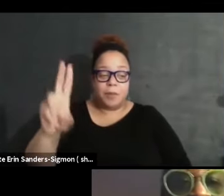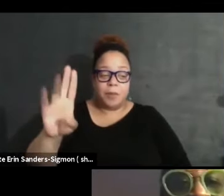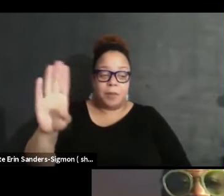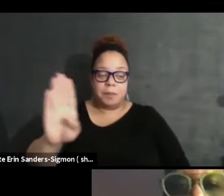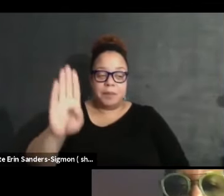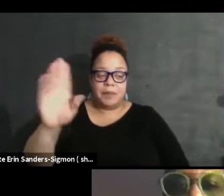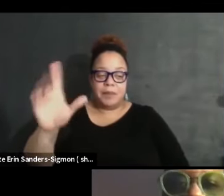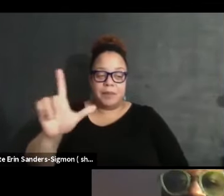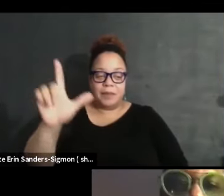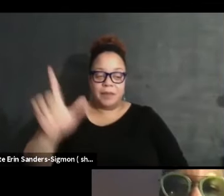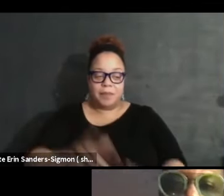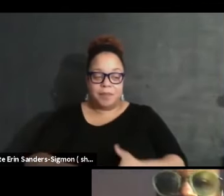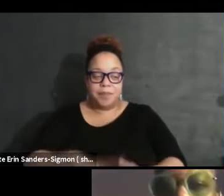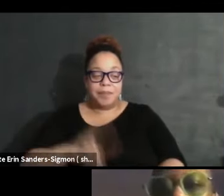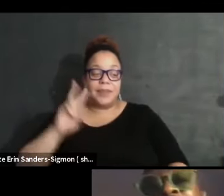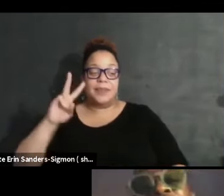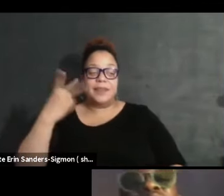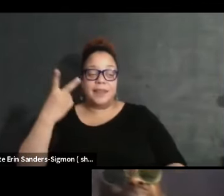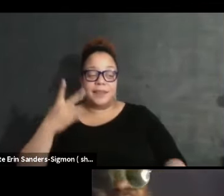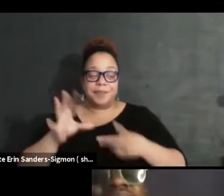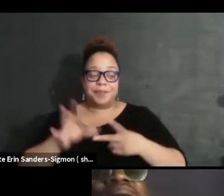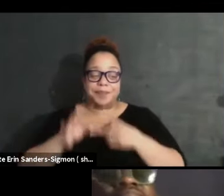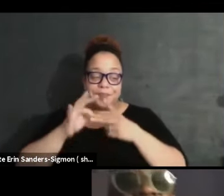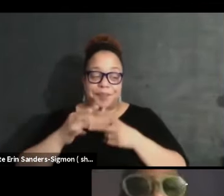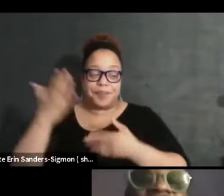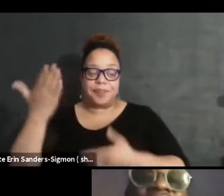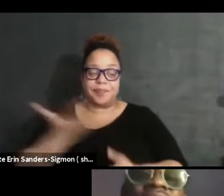Brave New Voices Finals. Let's go, WBL.